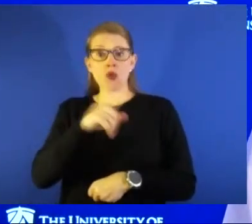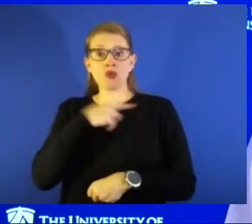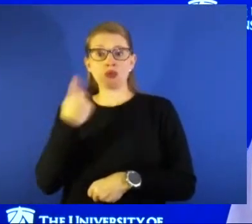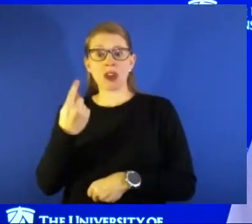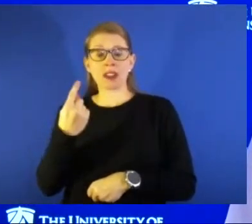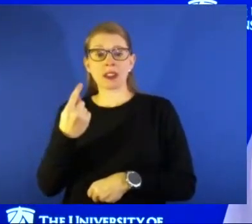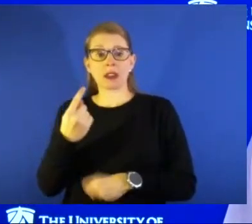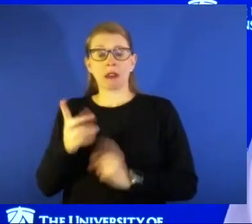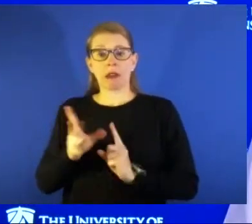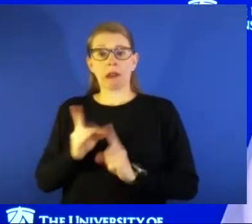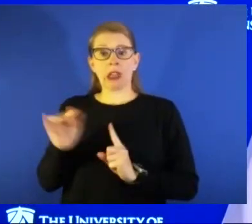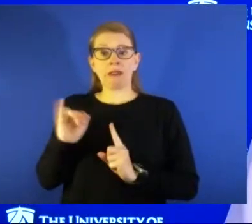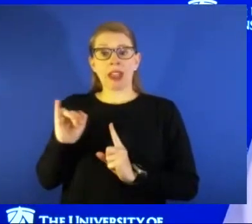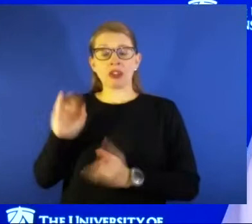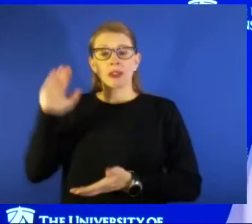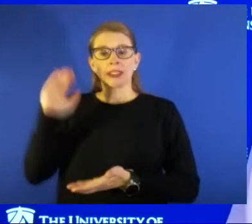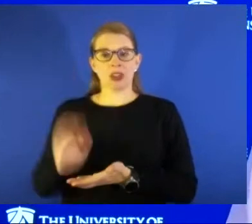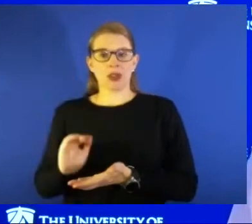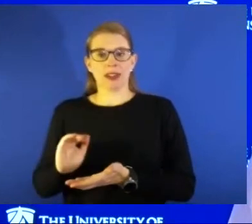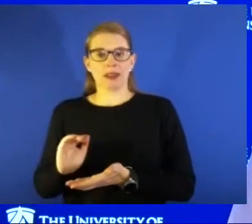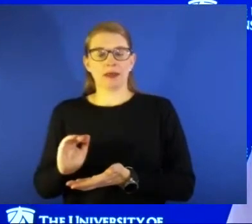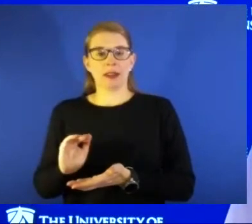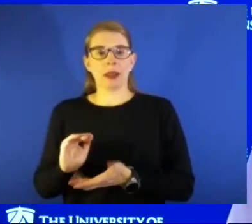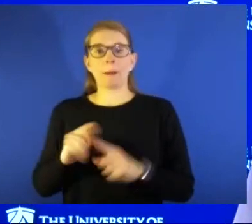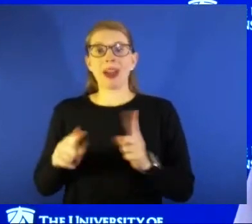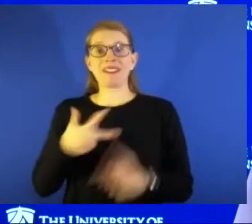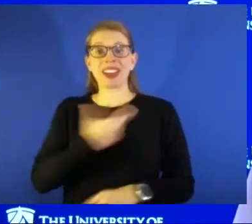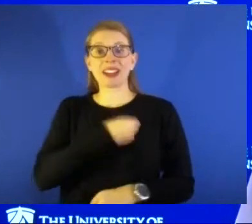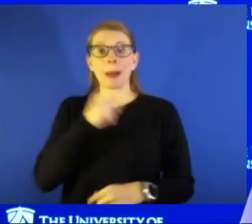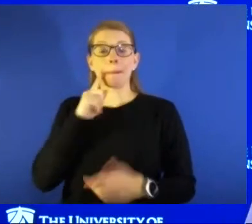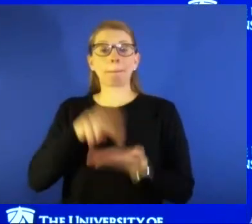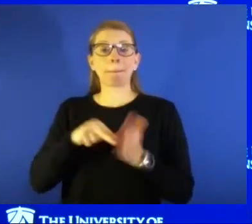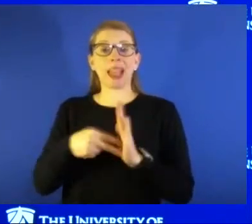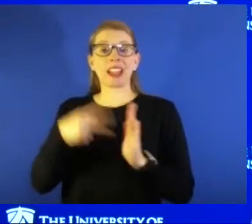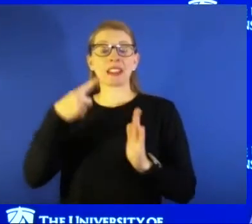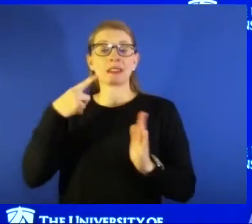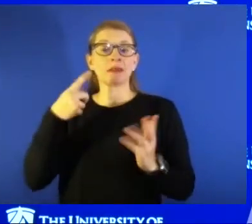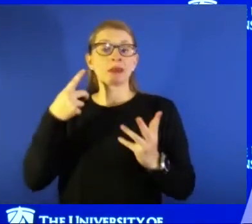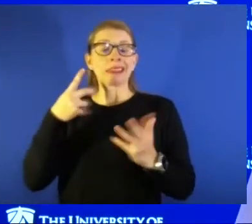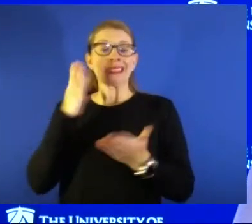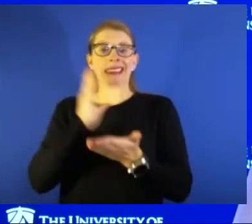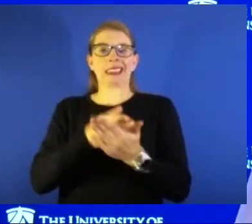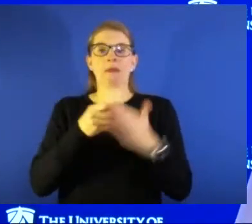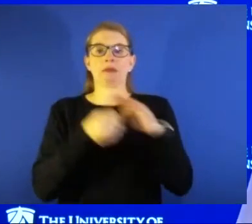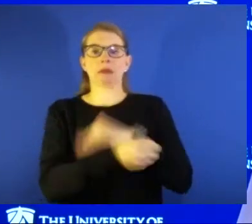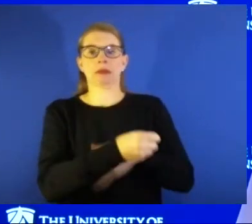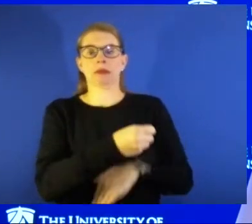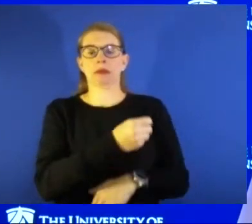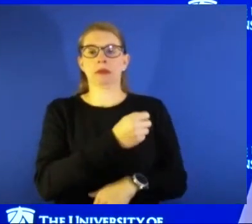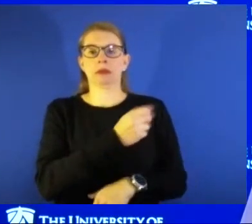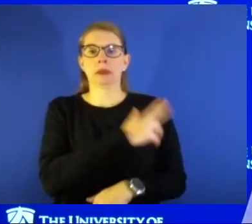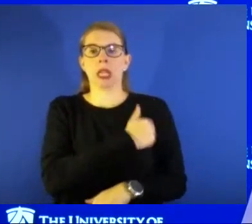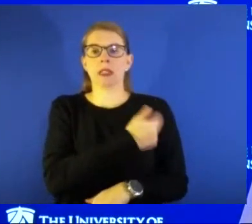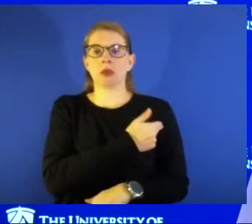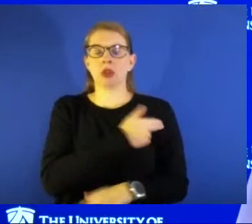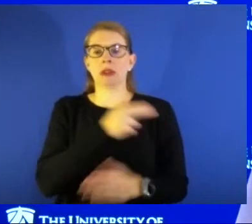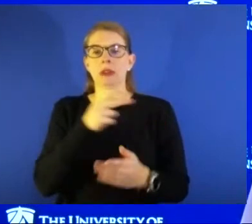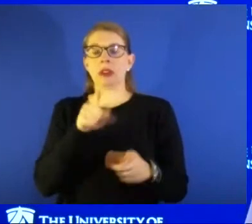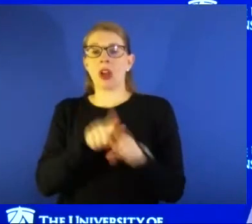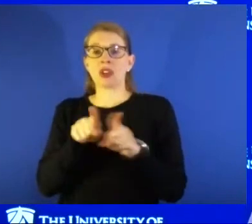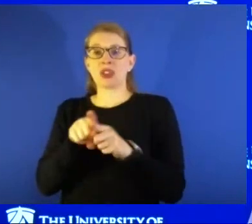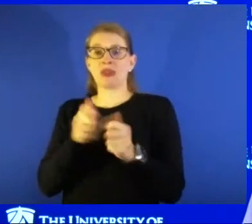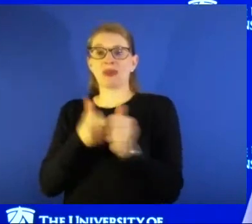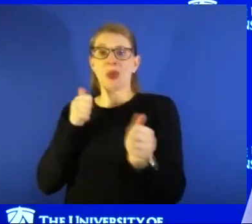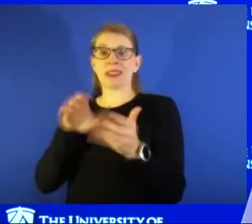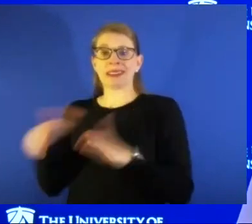is decreased. But this vaccination was meant to stop hospitalizations and death and severe disease,